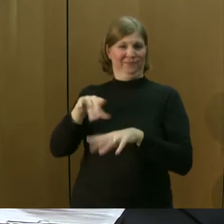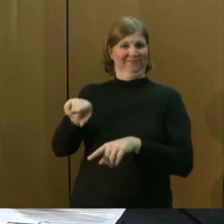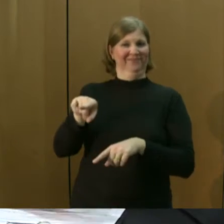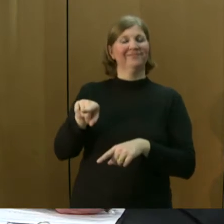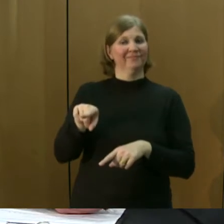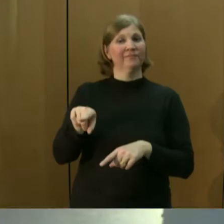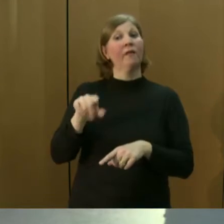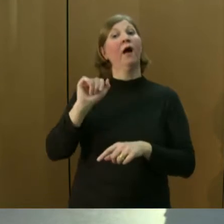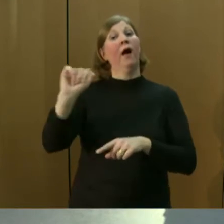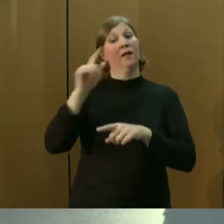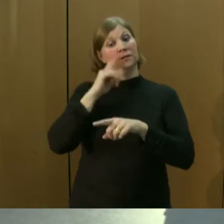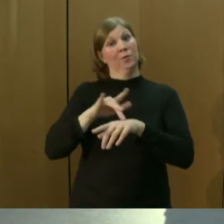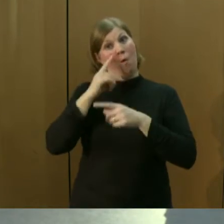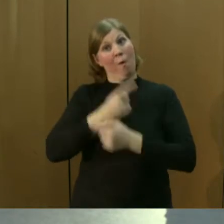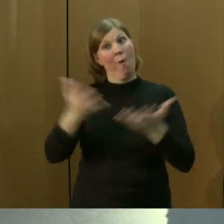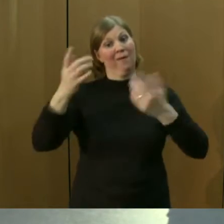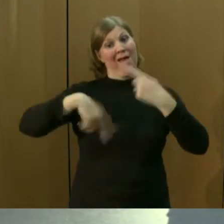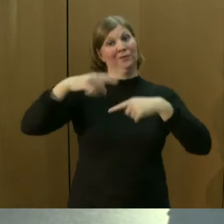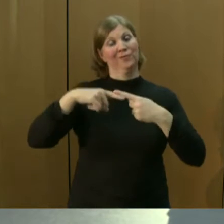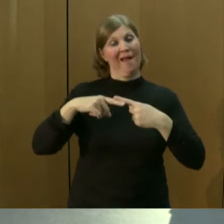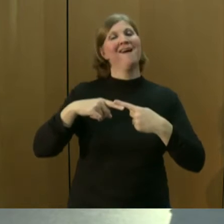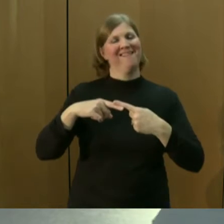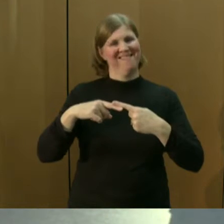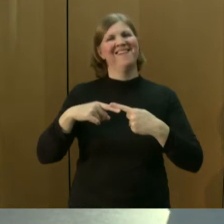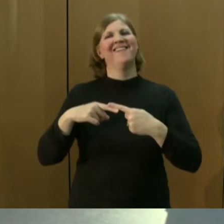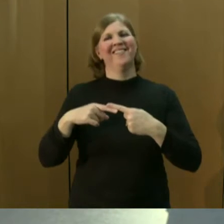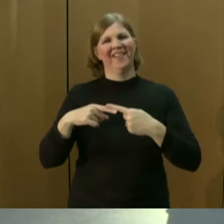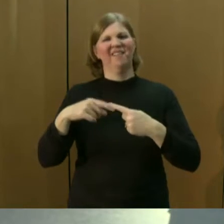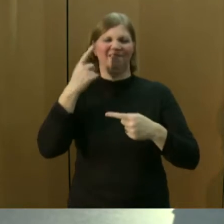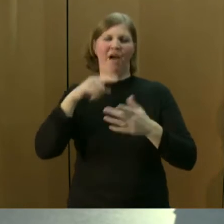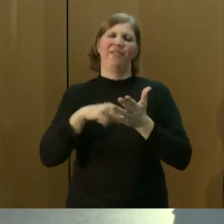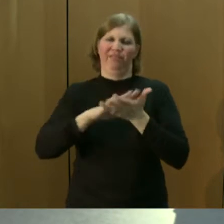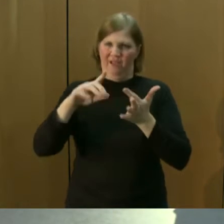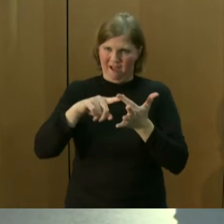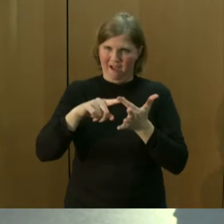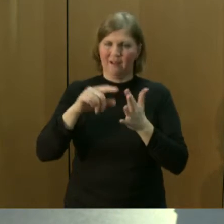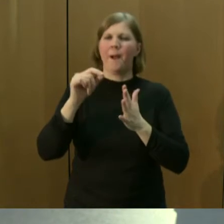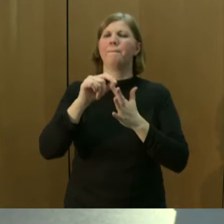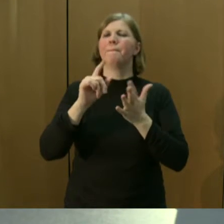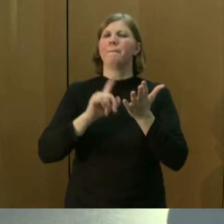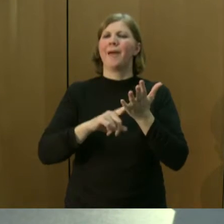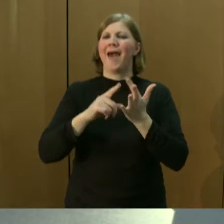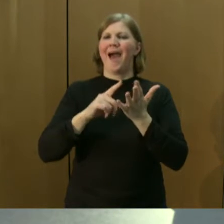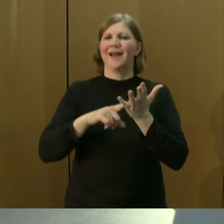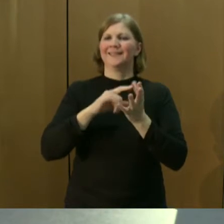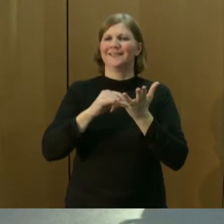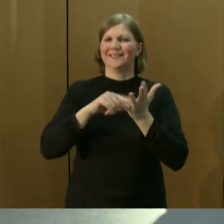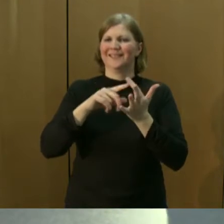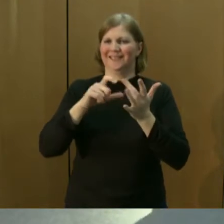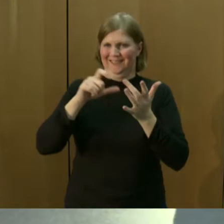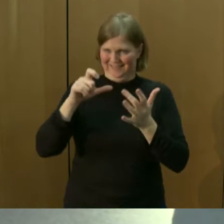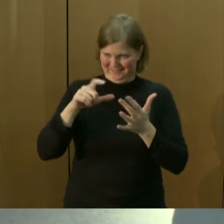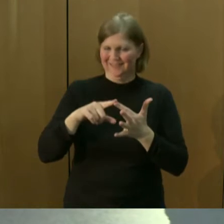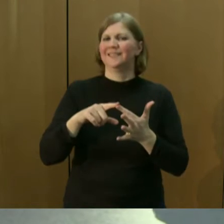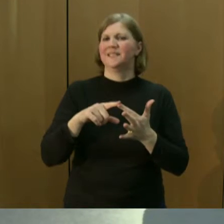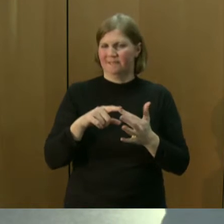of resources out there as well that you can just access. There are things that are emerging just now. Ewan's Guide is a really great website that talks about accessibility in